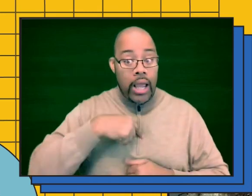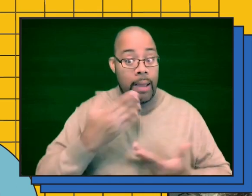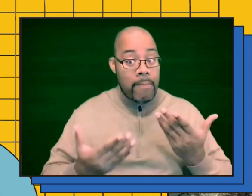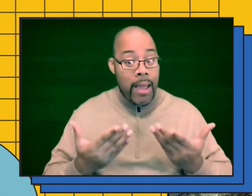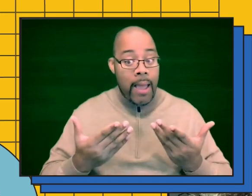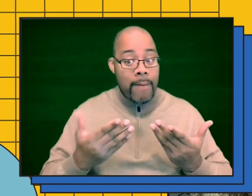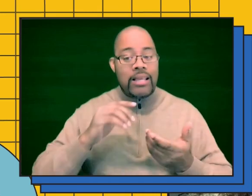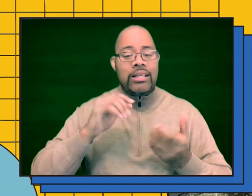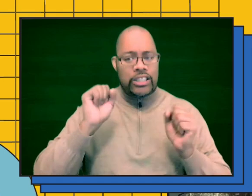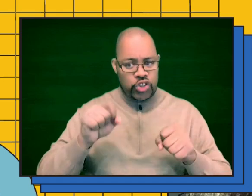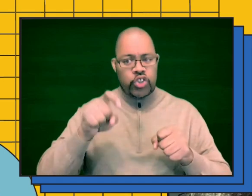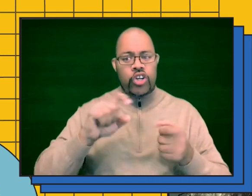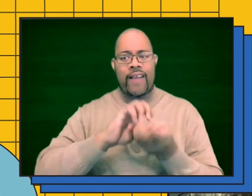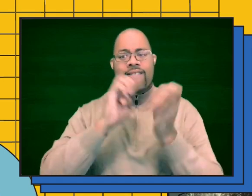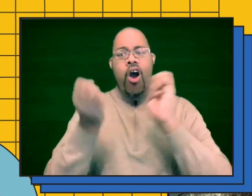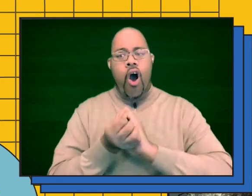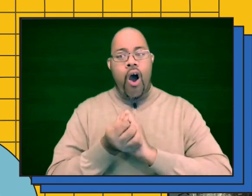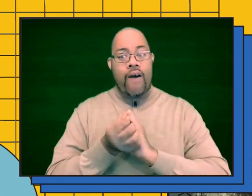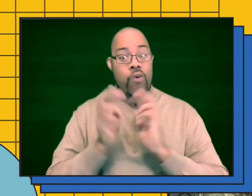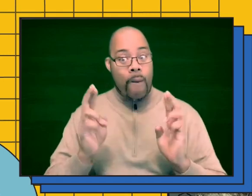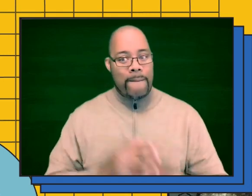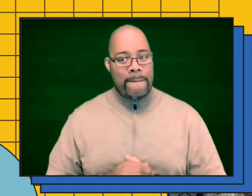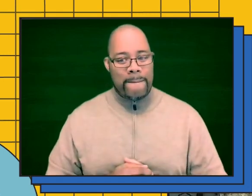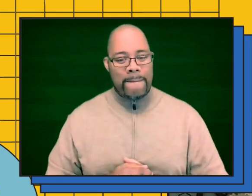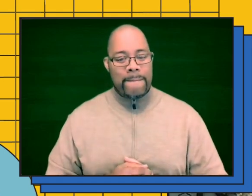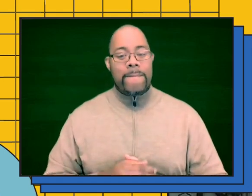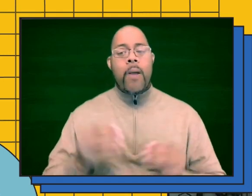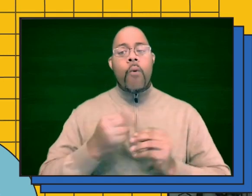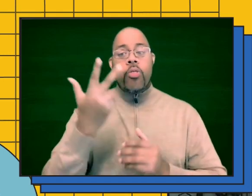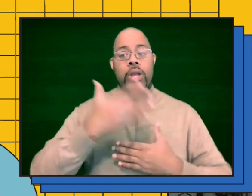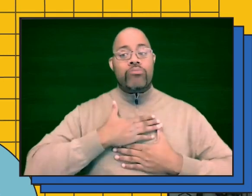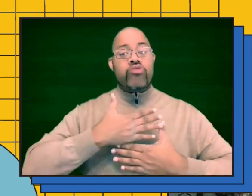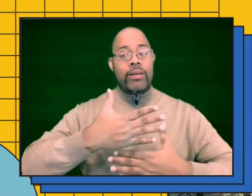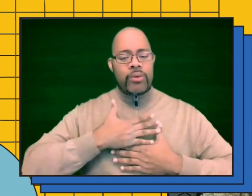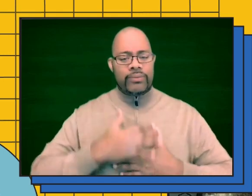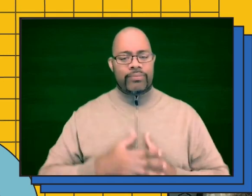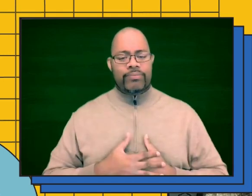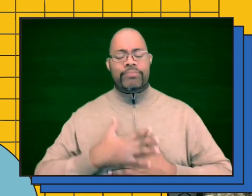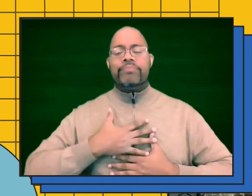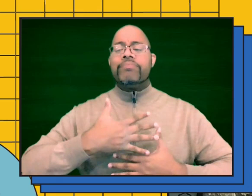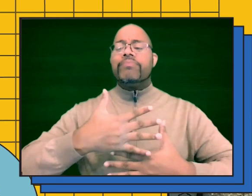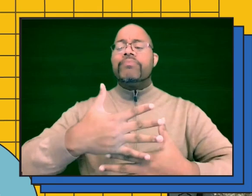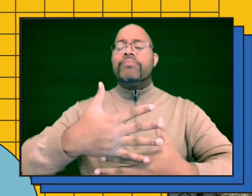we evolve. Let's take 3 more deep breaths, inhaling